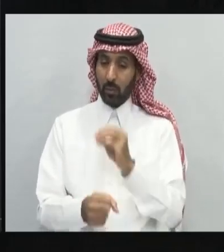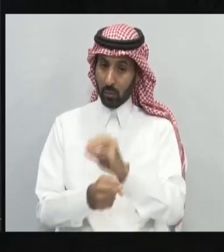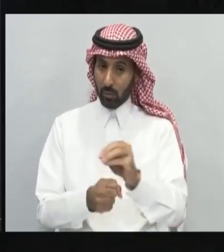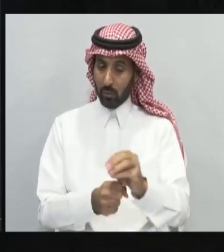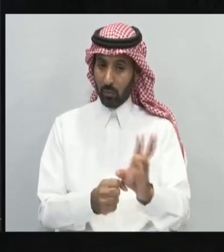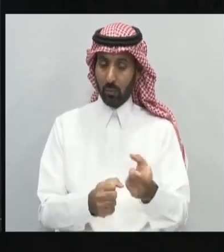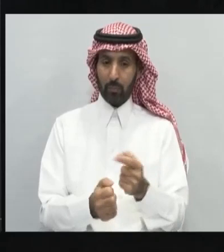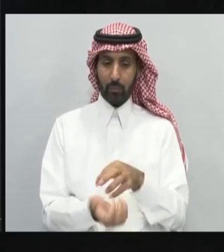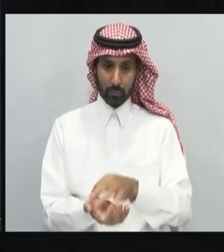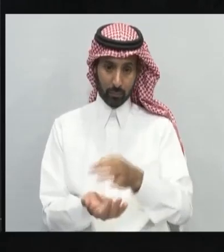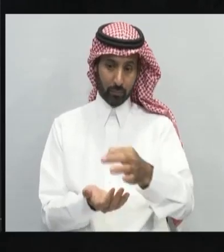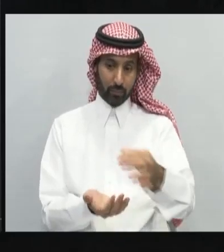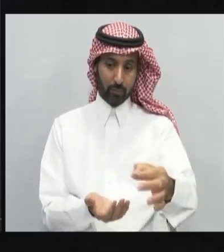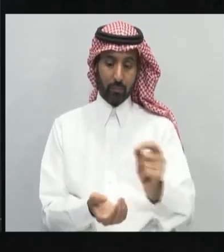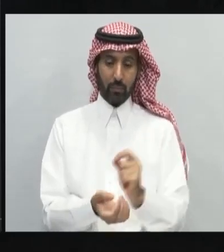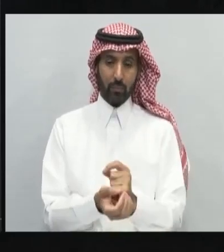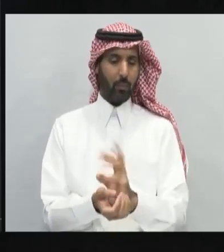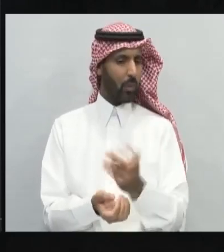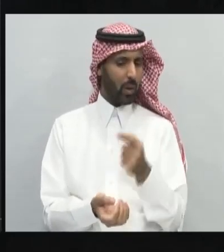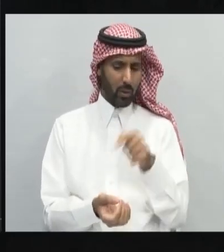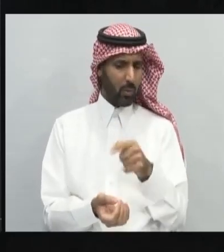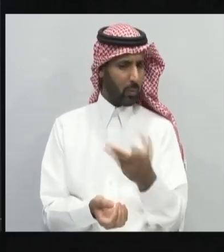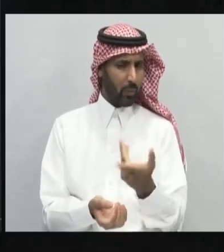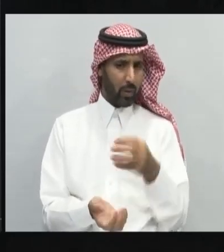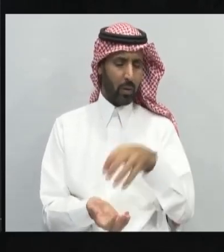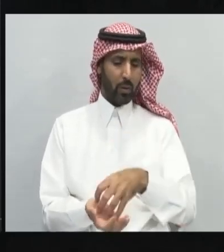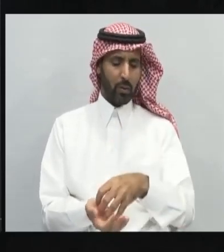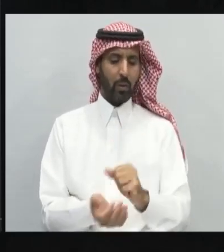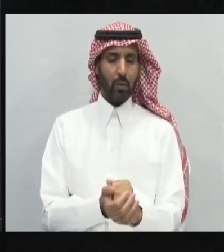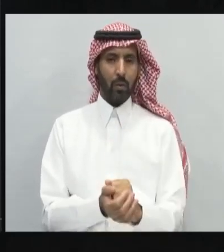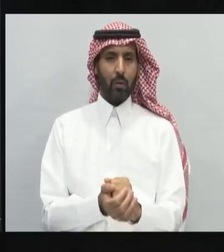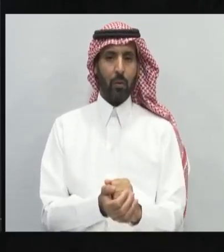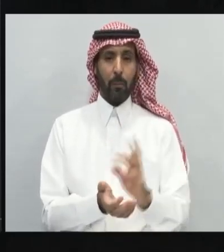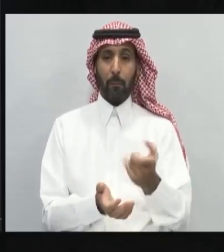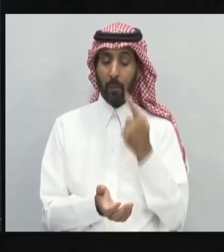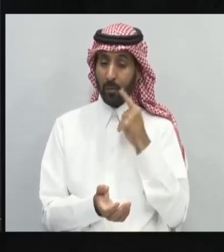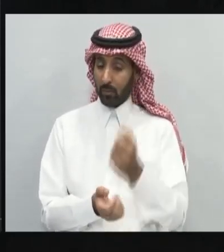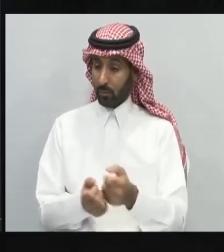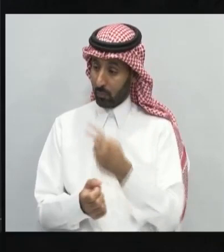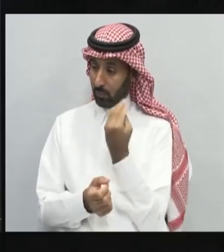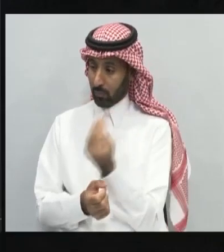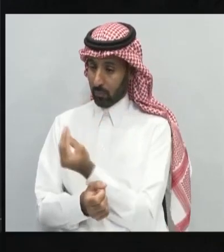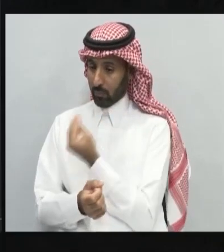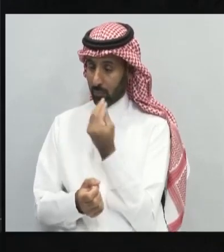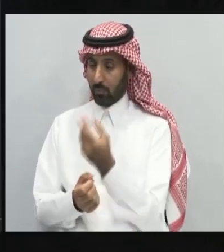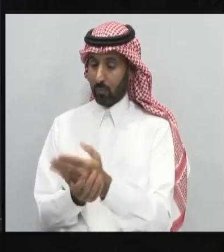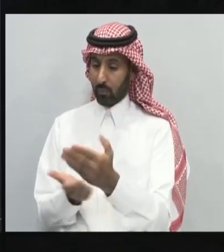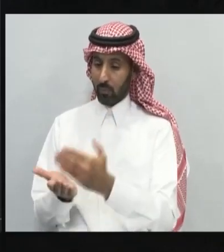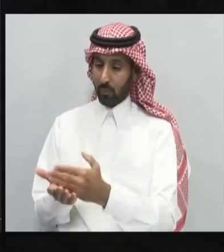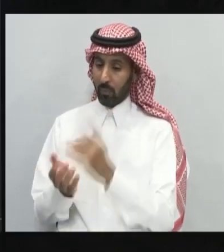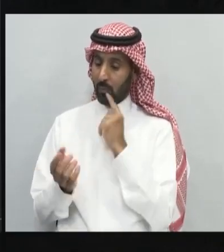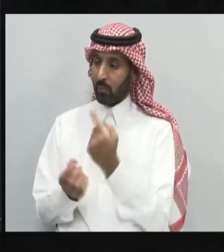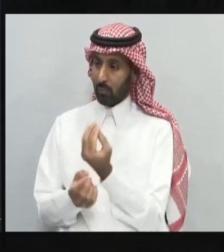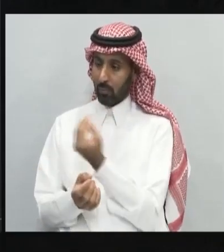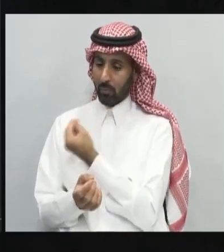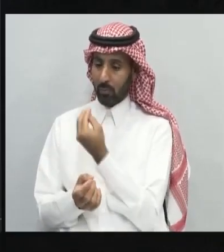to this destination, they have to know about the place. Maybe it's a museum. They're going to buy tickets. How much are